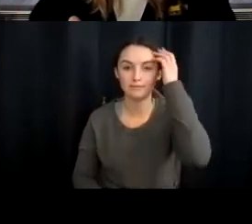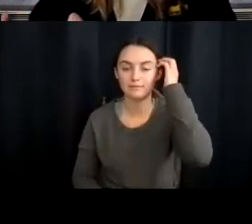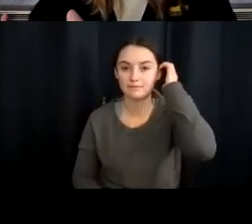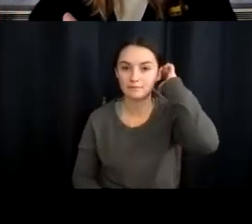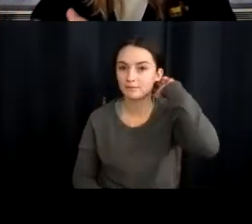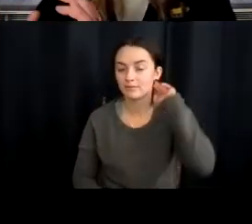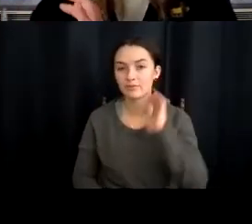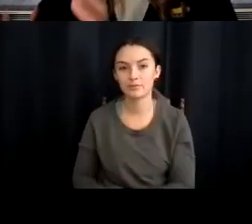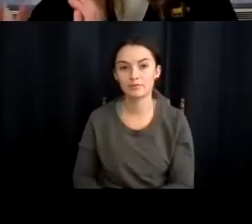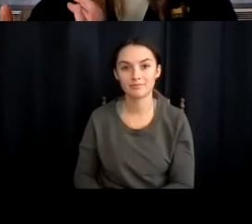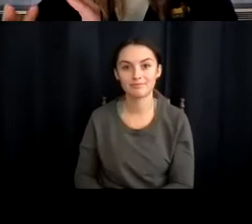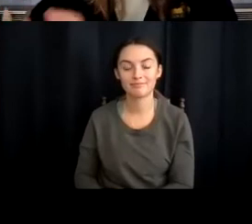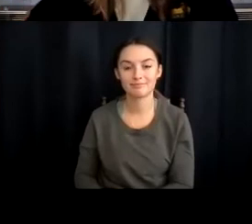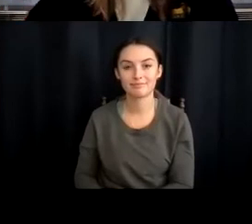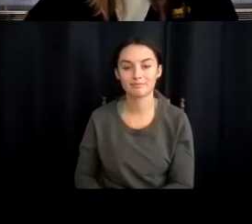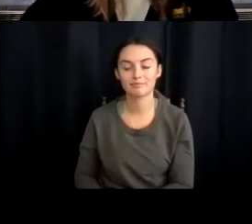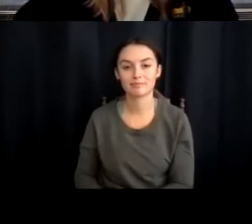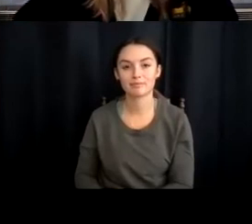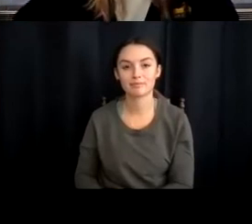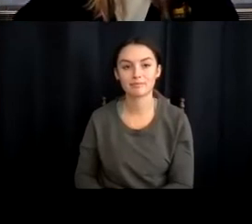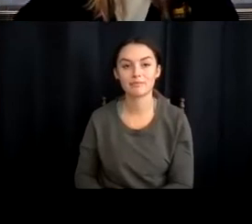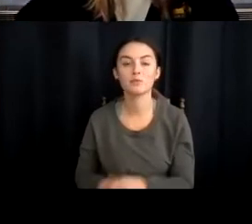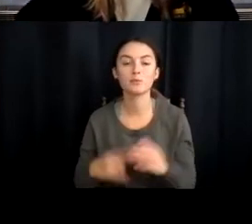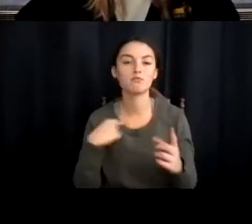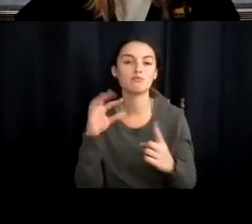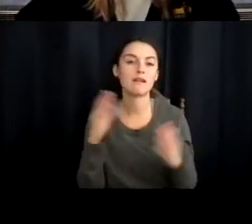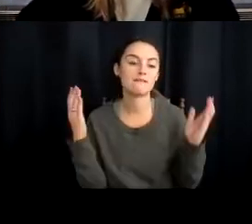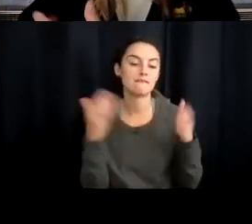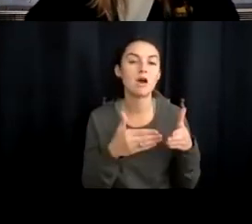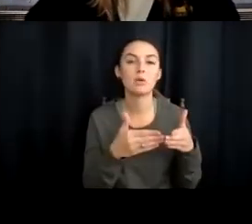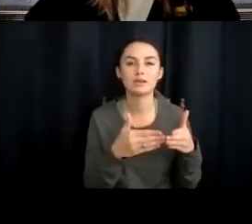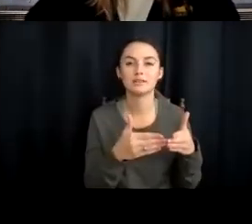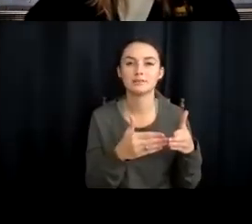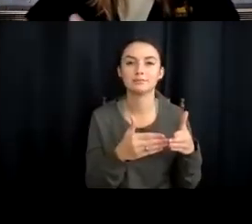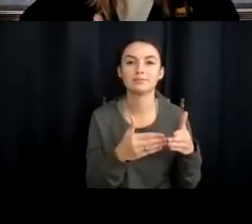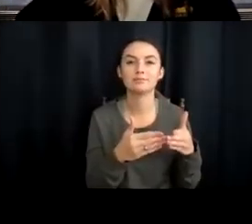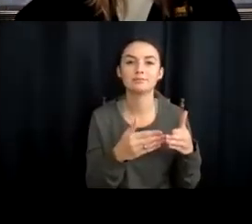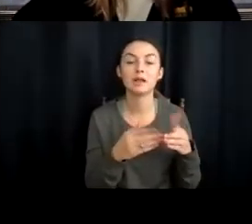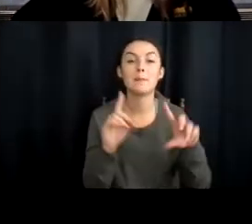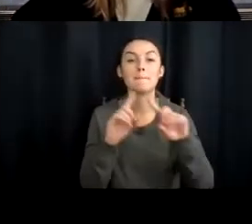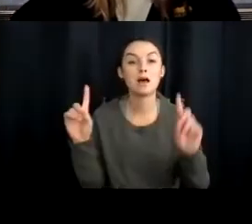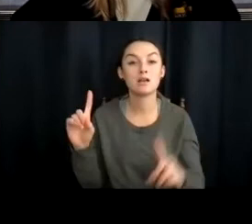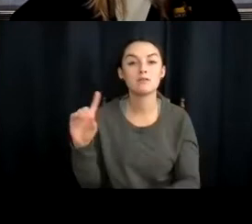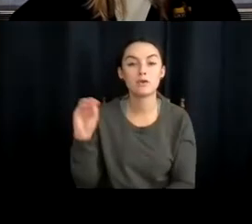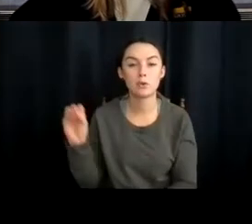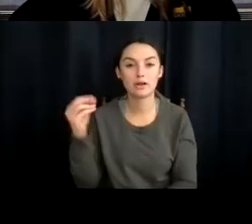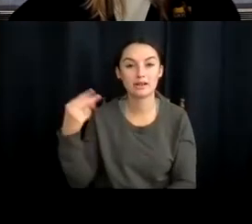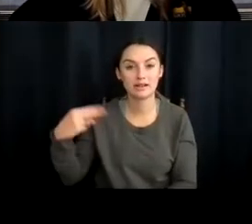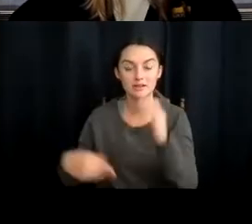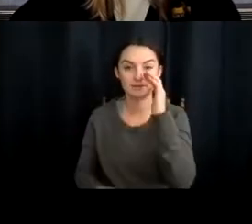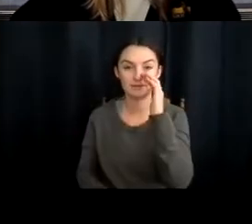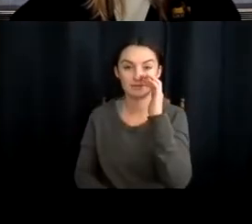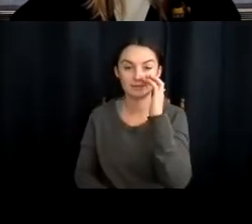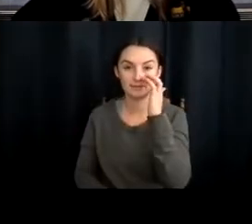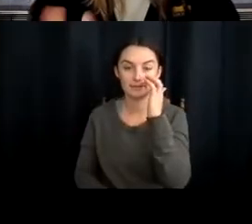bills become law, so that's kind of where we specialize. But for the Oregon history side, that's something that we